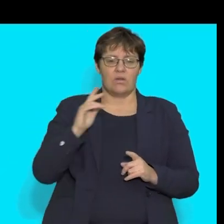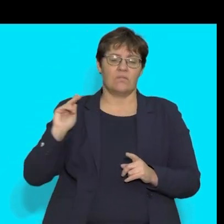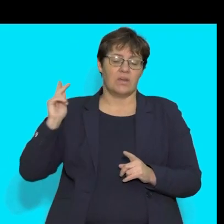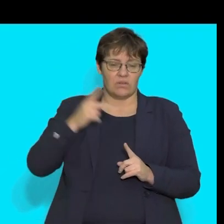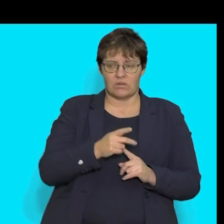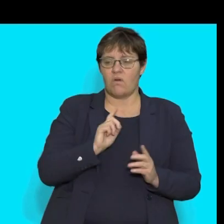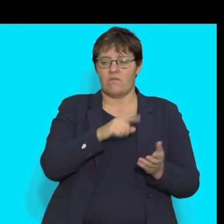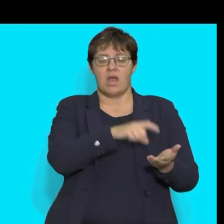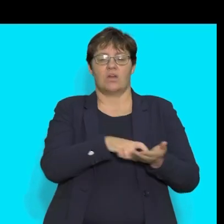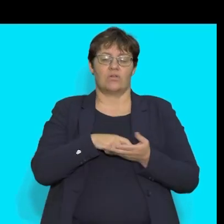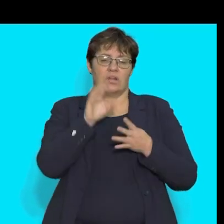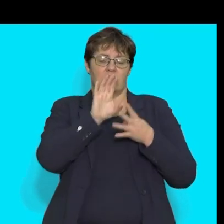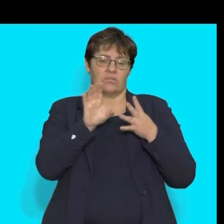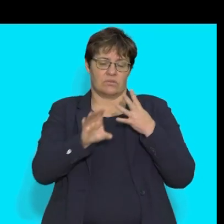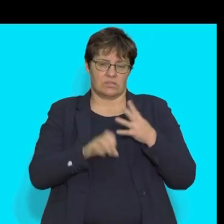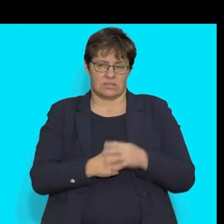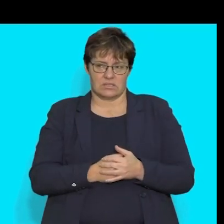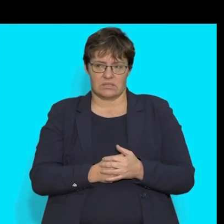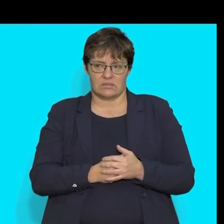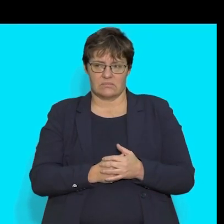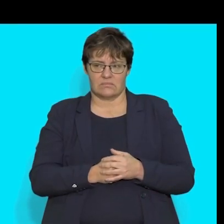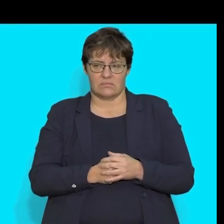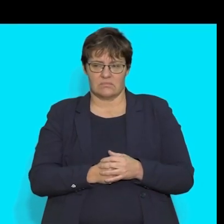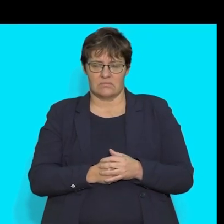of acquired characteristics.